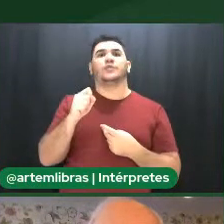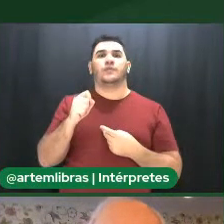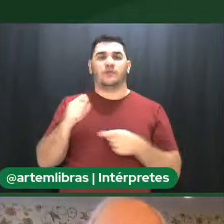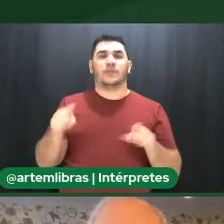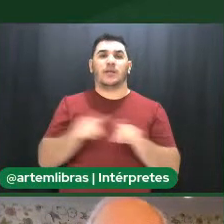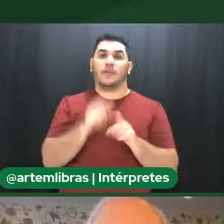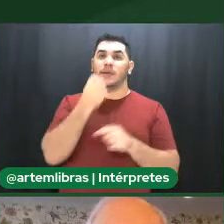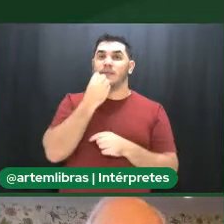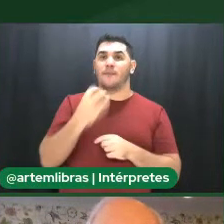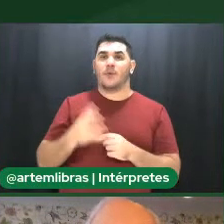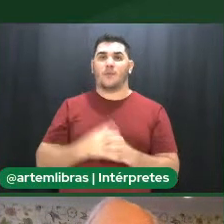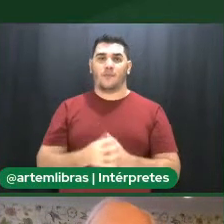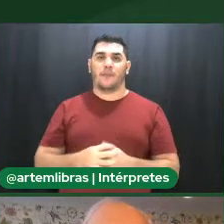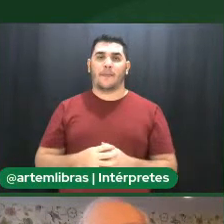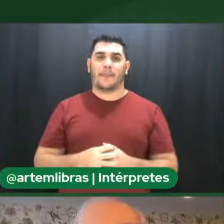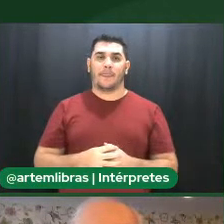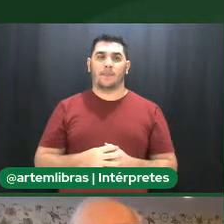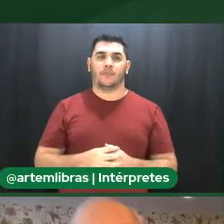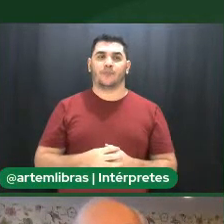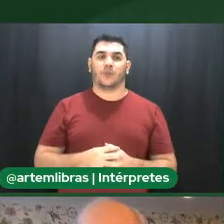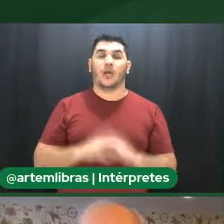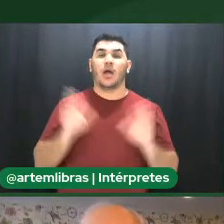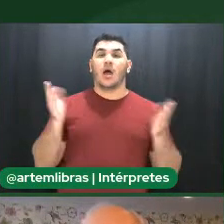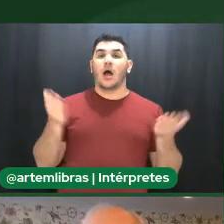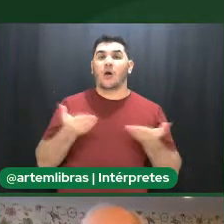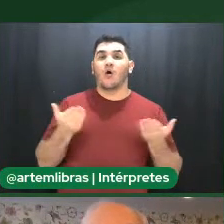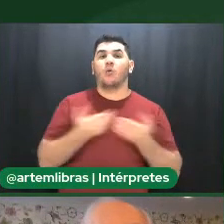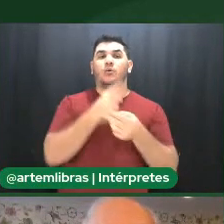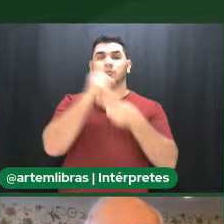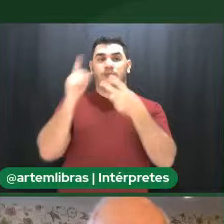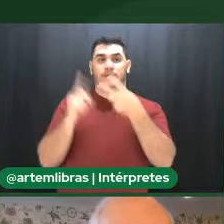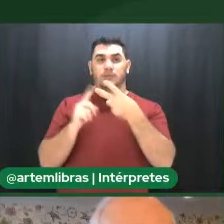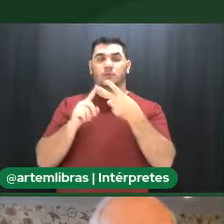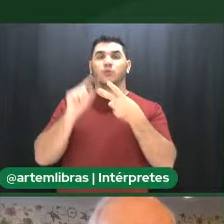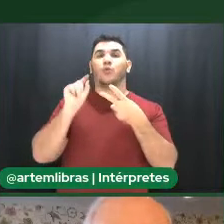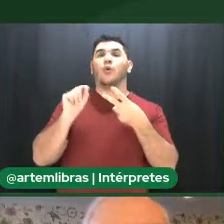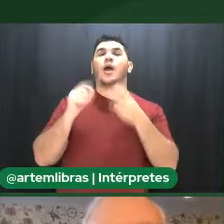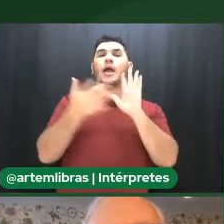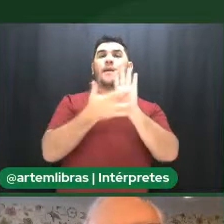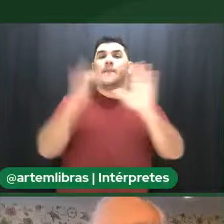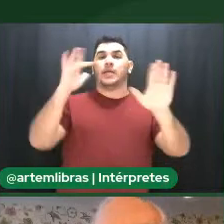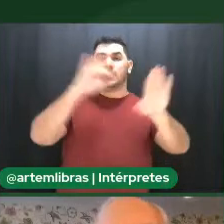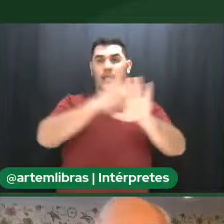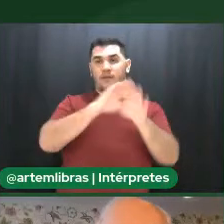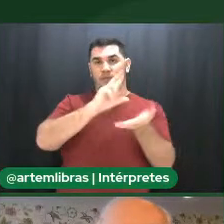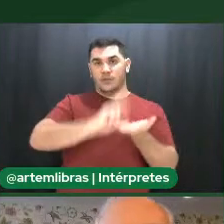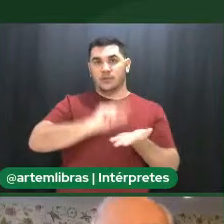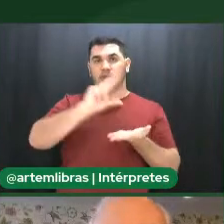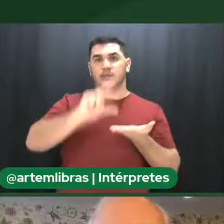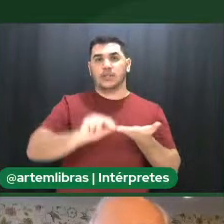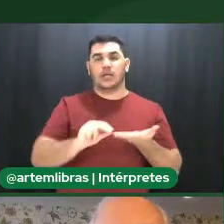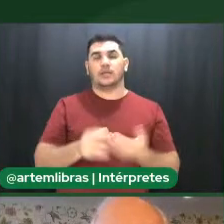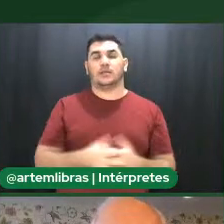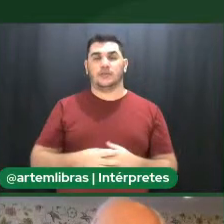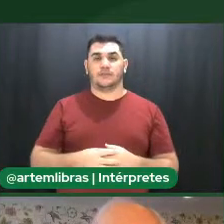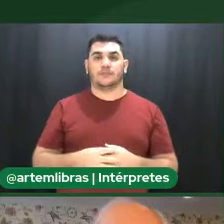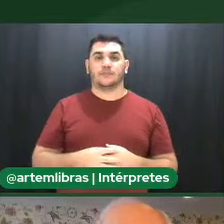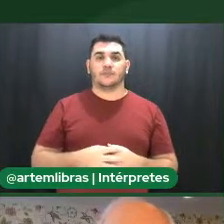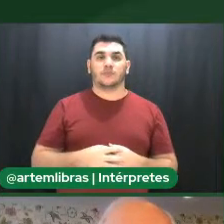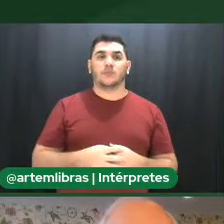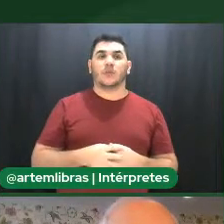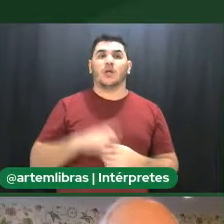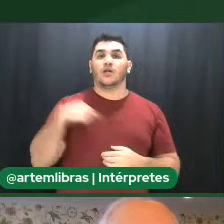the design metaphors, to move towards the idea of AI-infused super tools, telebots,